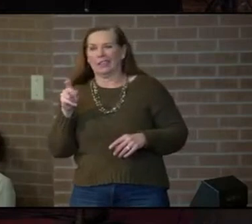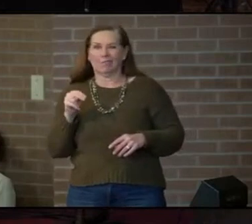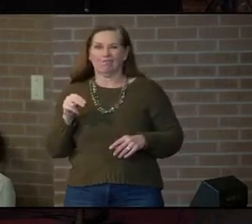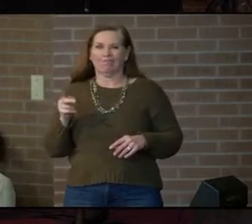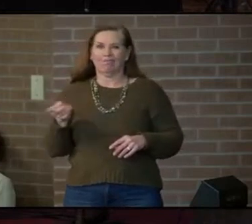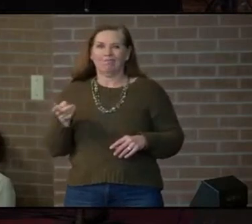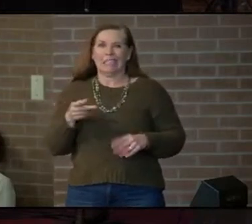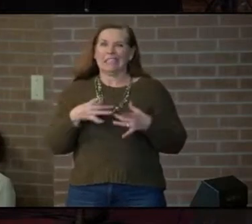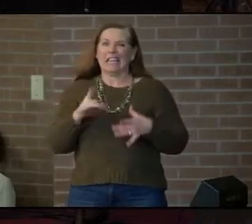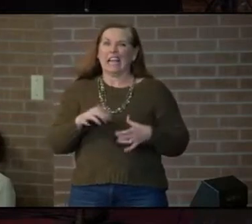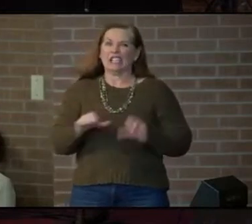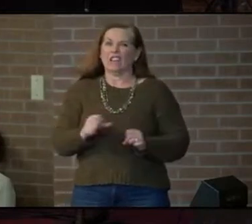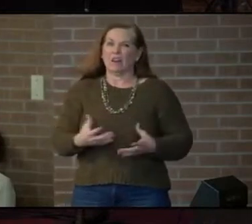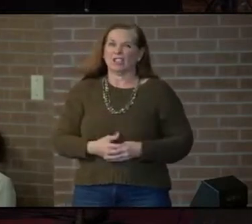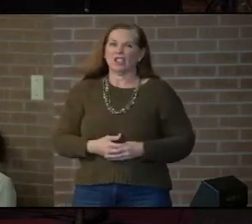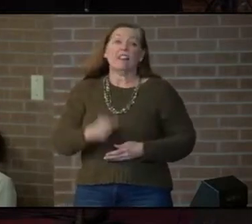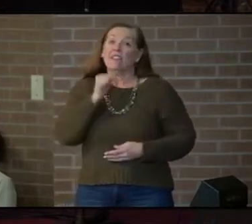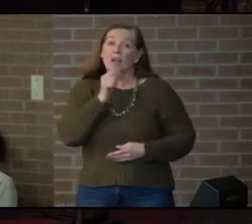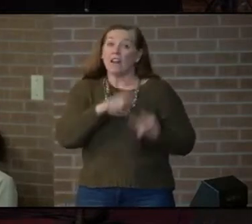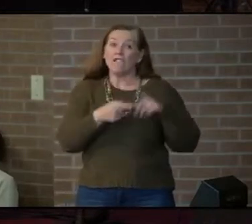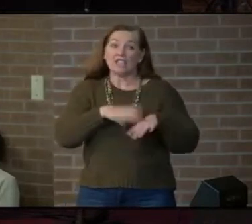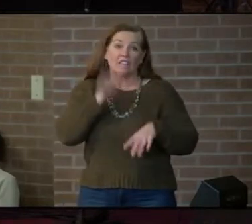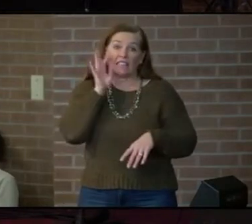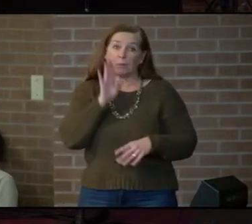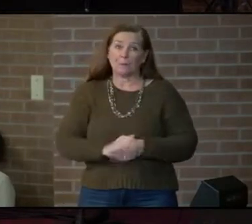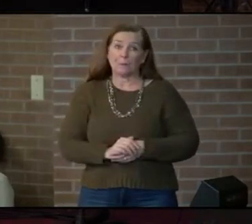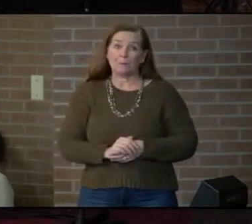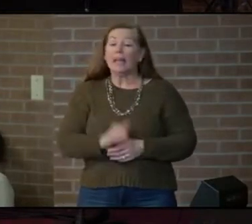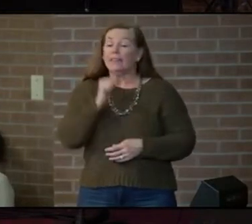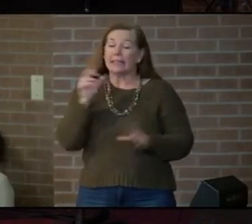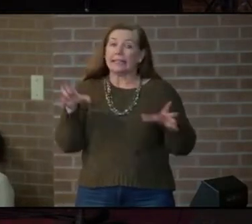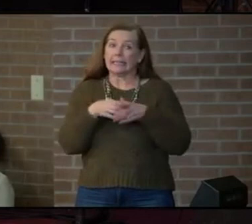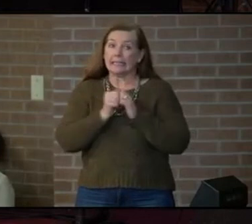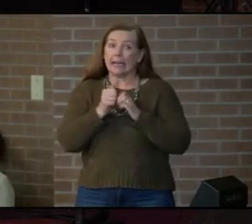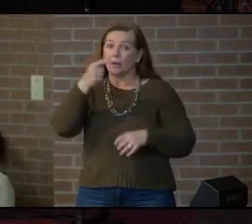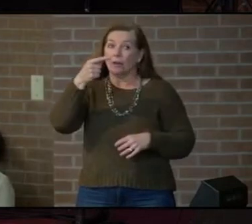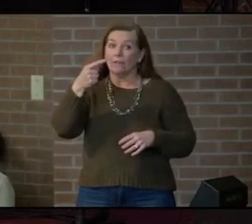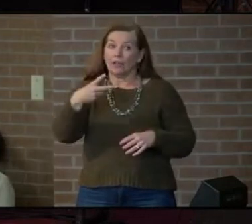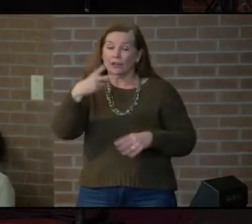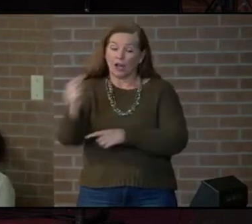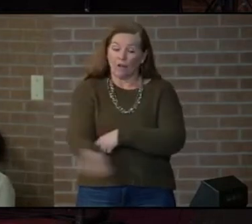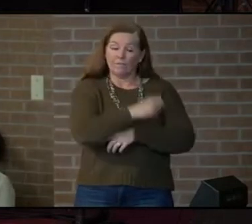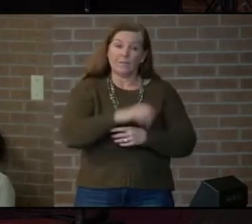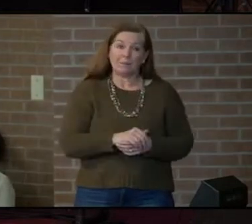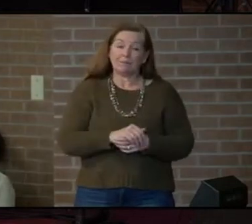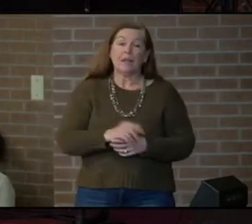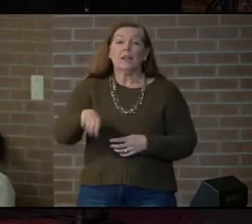each other that much. You know, they weren't friends on Facebook. They didn't golf together every Thursday. They certainly weren't in a